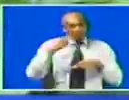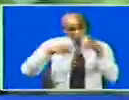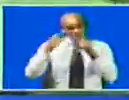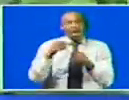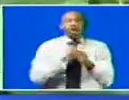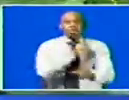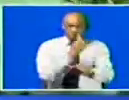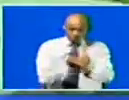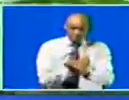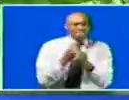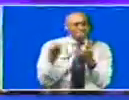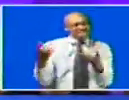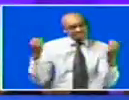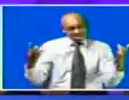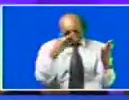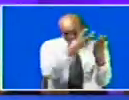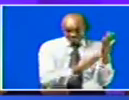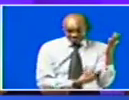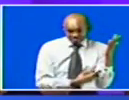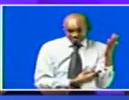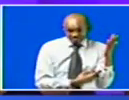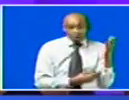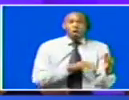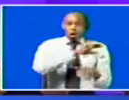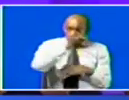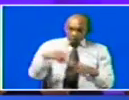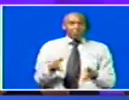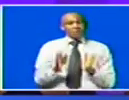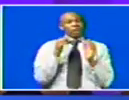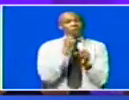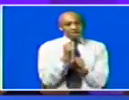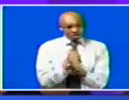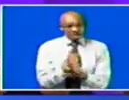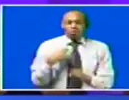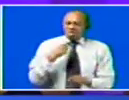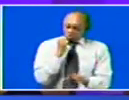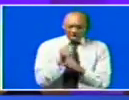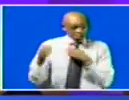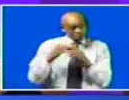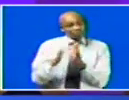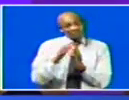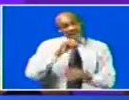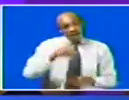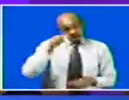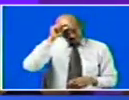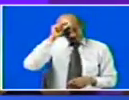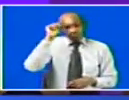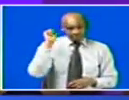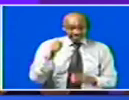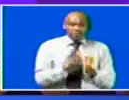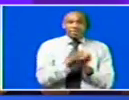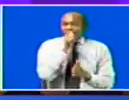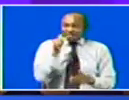Authority, and many more. In all of our assistance, you know, we work very closely with the government of Kenya, the private sector,